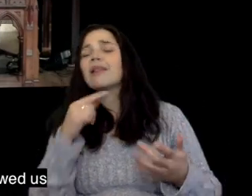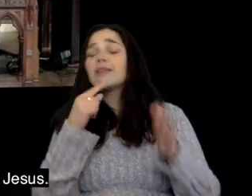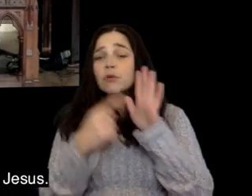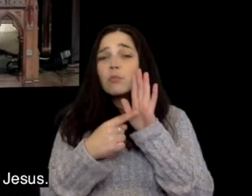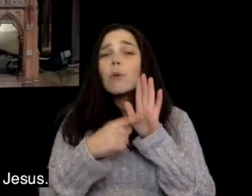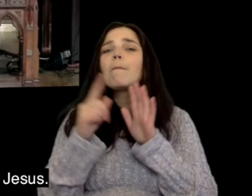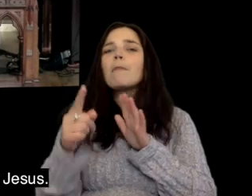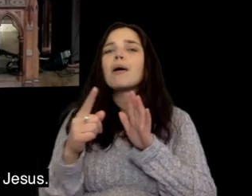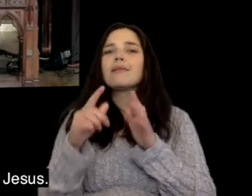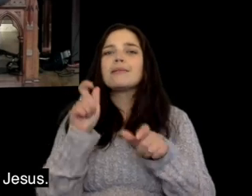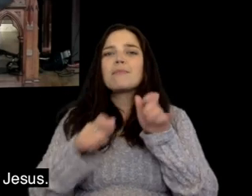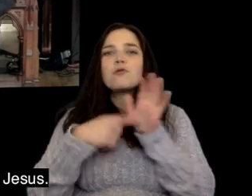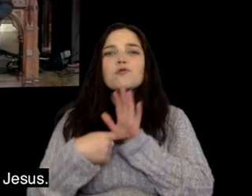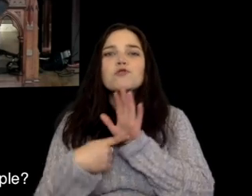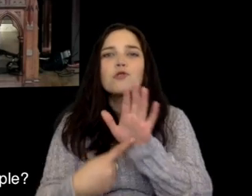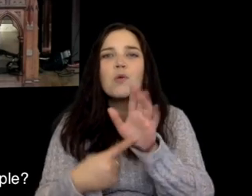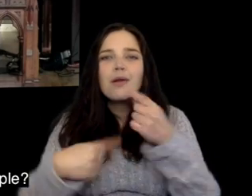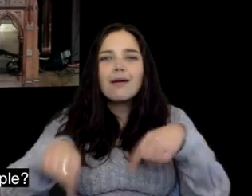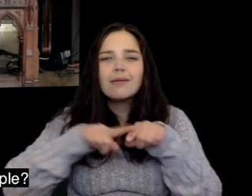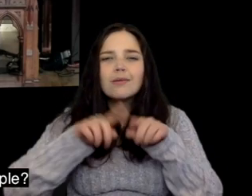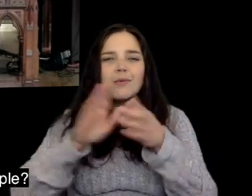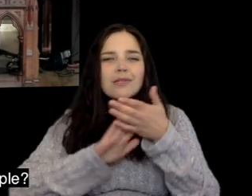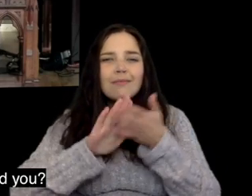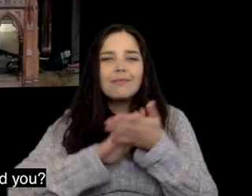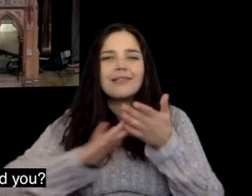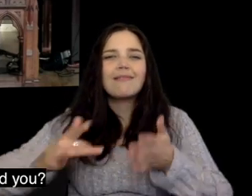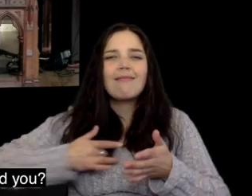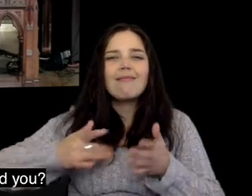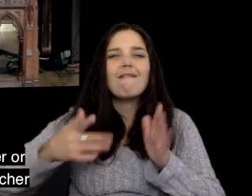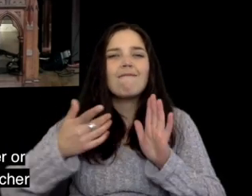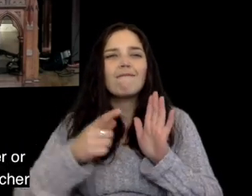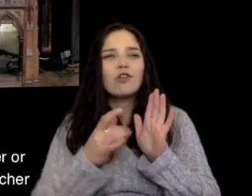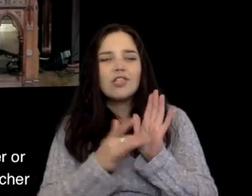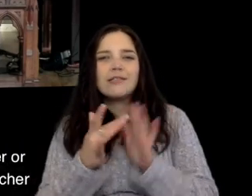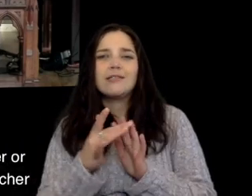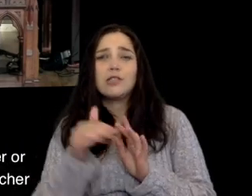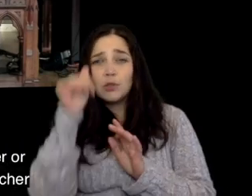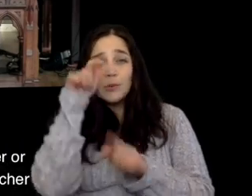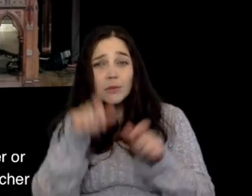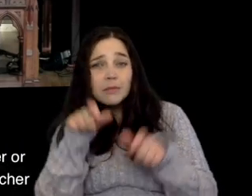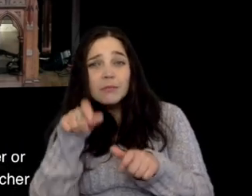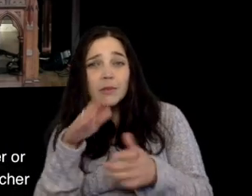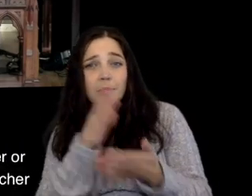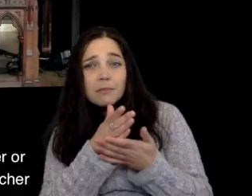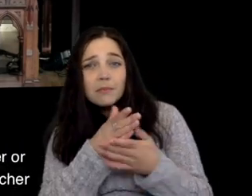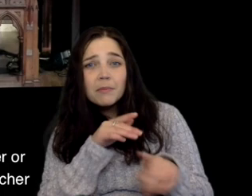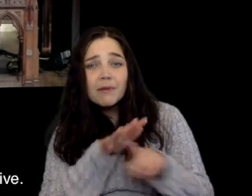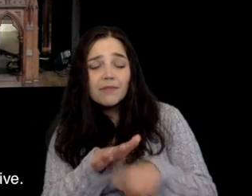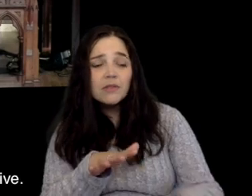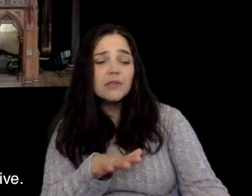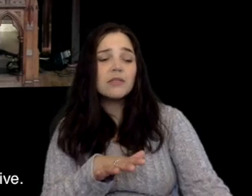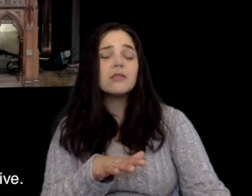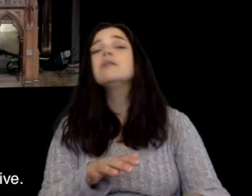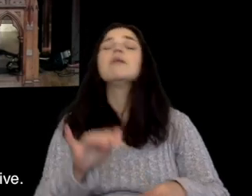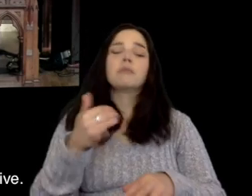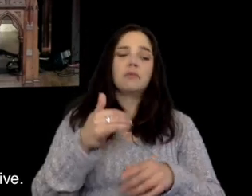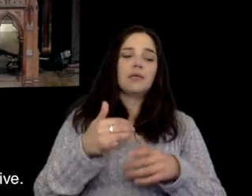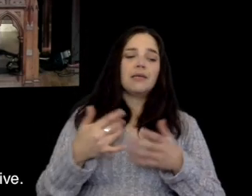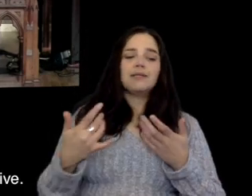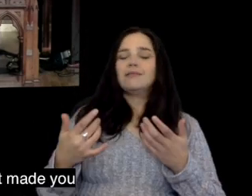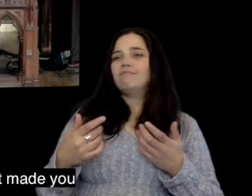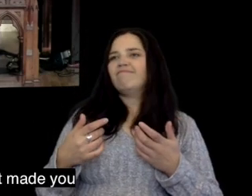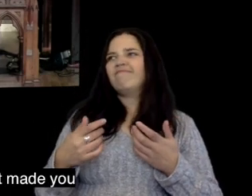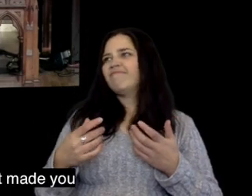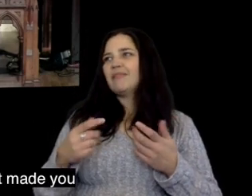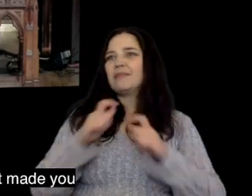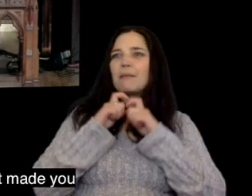important. It's the people that showed us what it meant to live for Jesus. You know those people? They maybe influenced you. It might be a minister or a